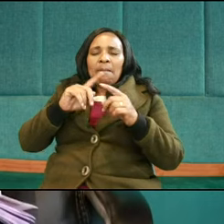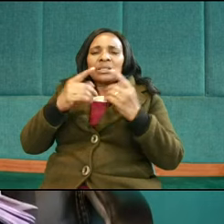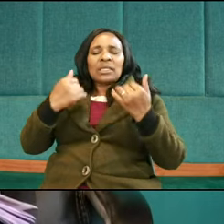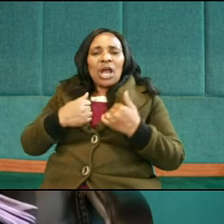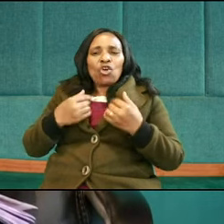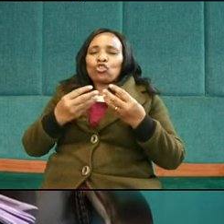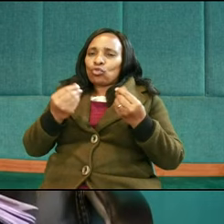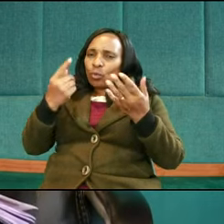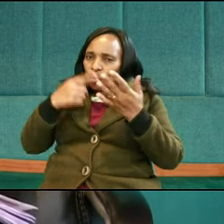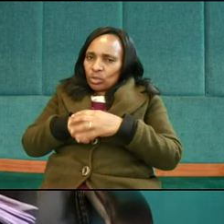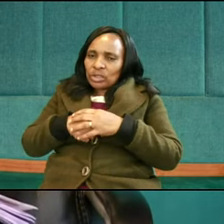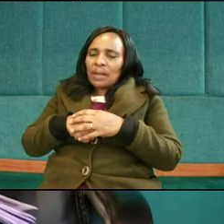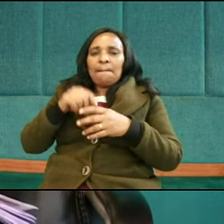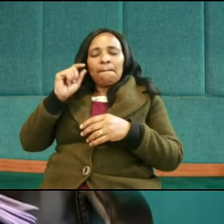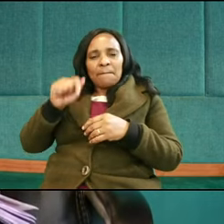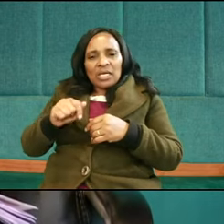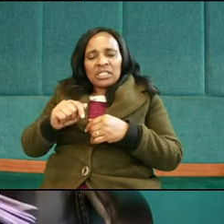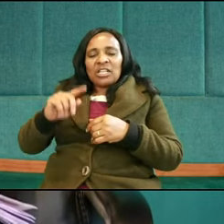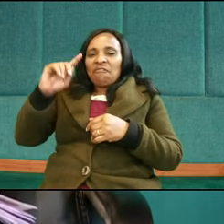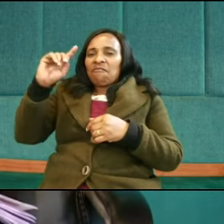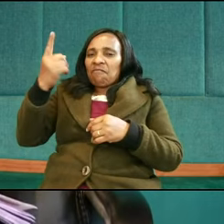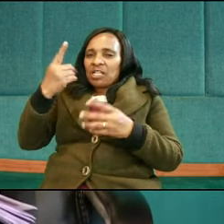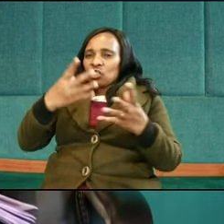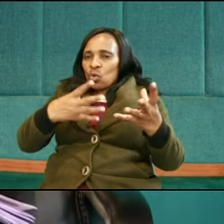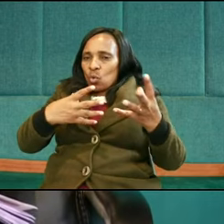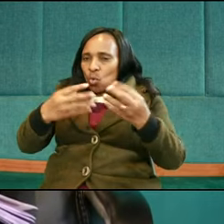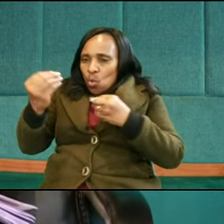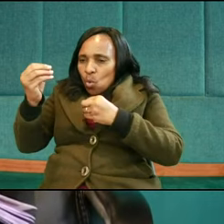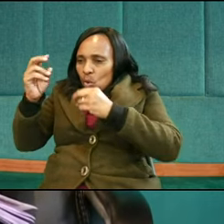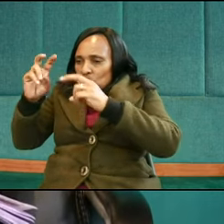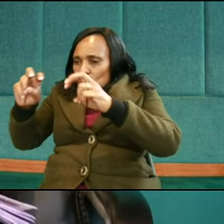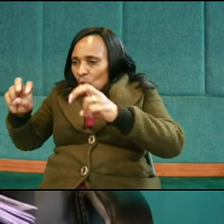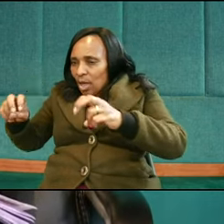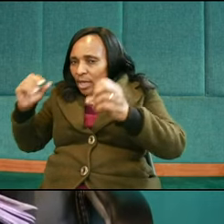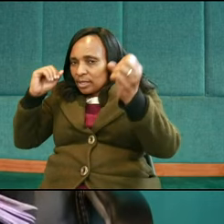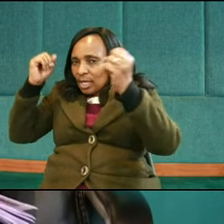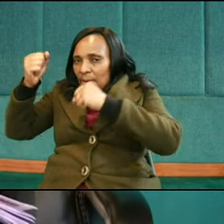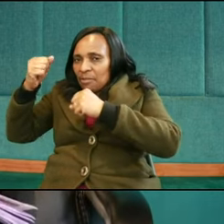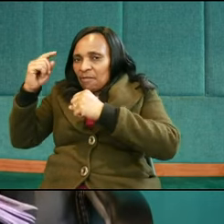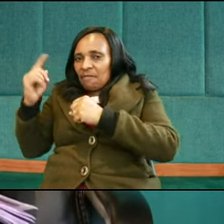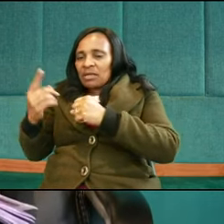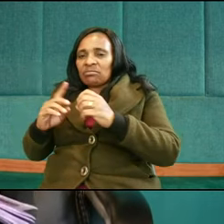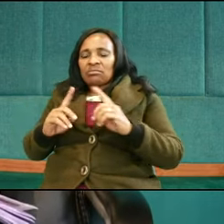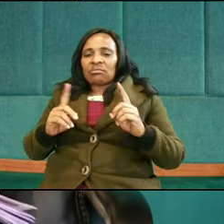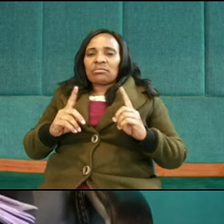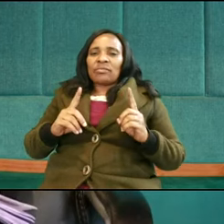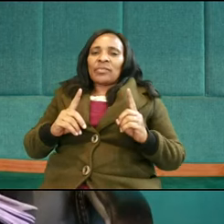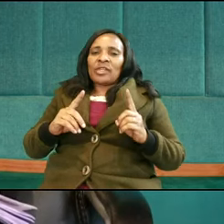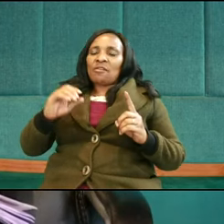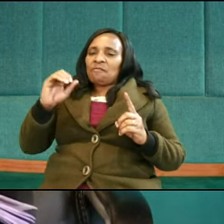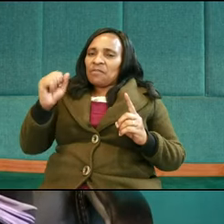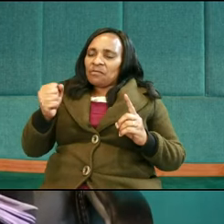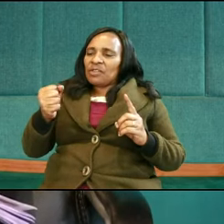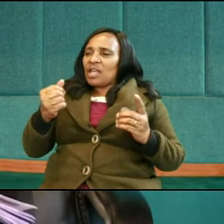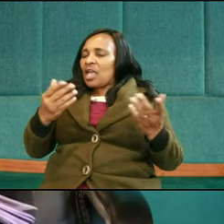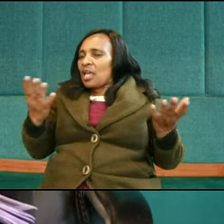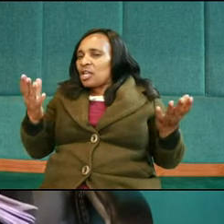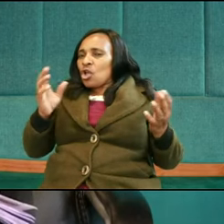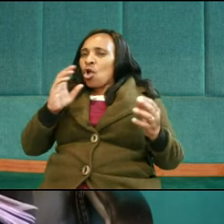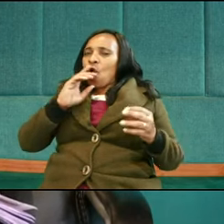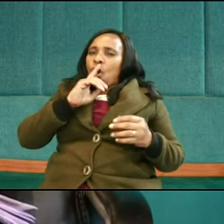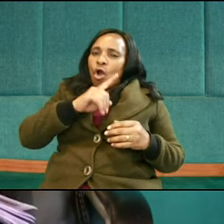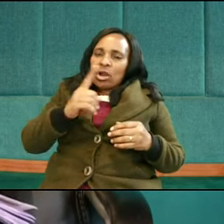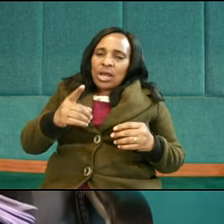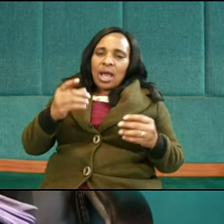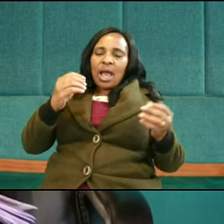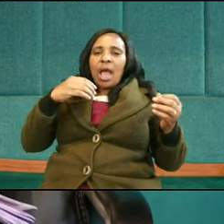resolved. He did not go to inquire of the army, of chief in command of the army. How